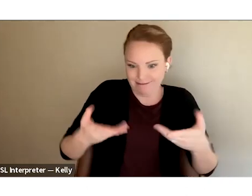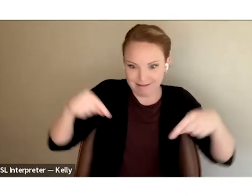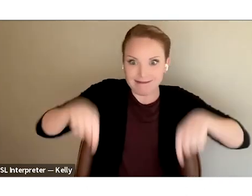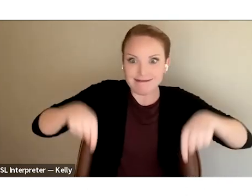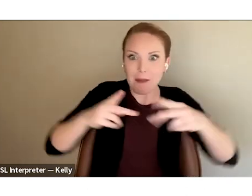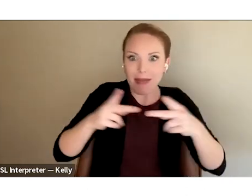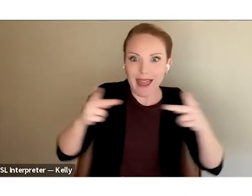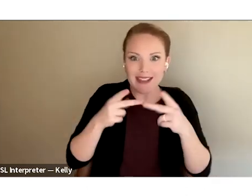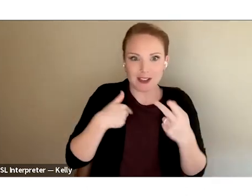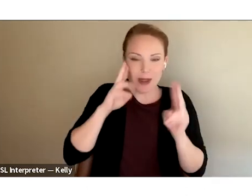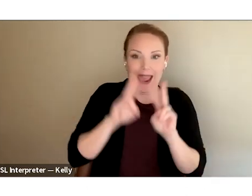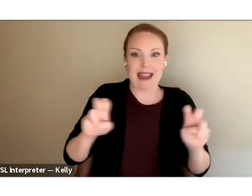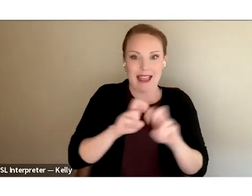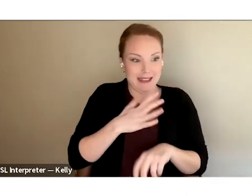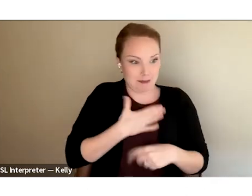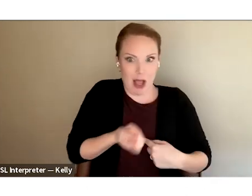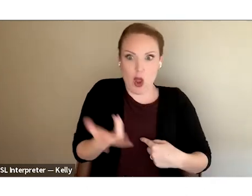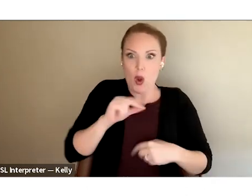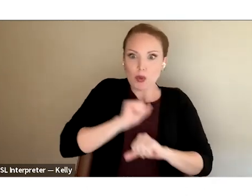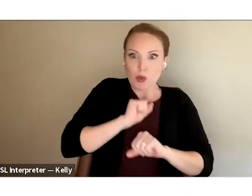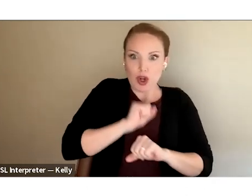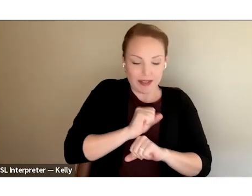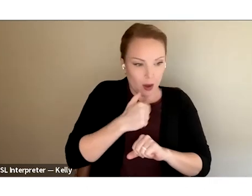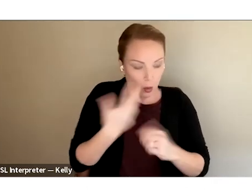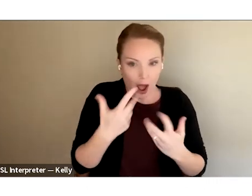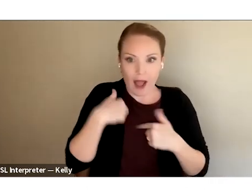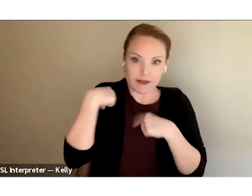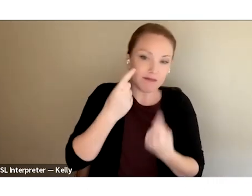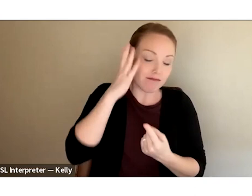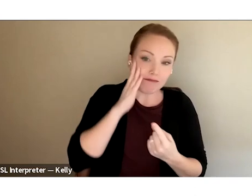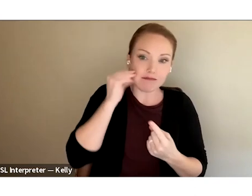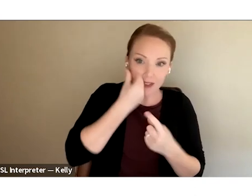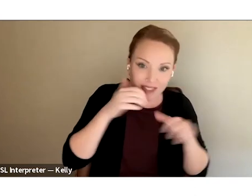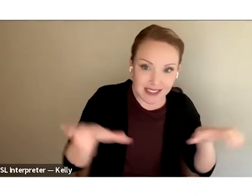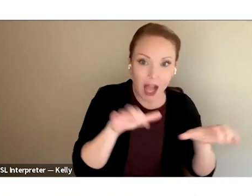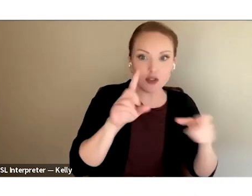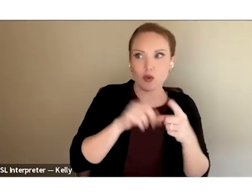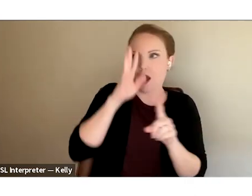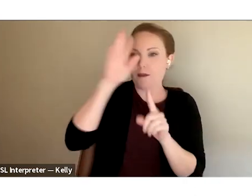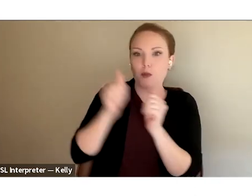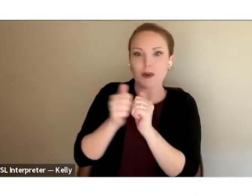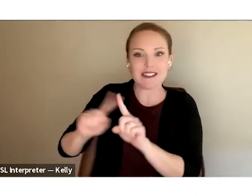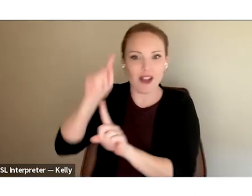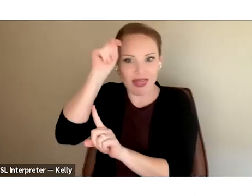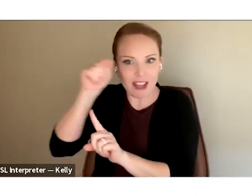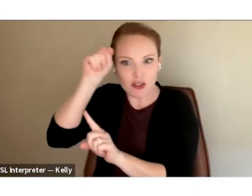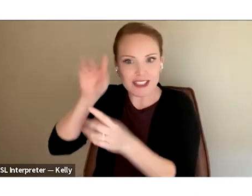literacy than look at the work that I have produced? Okay, so critical media